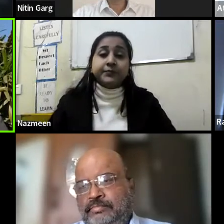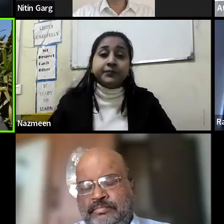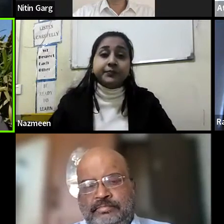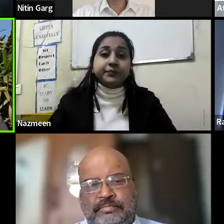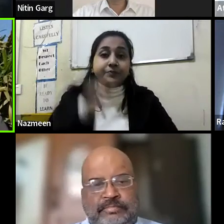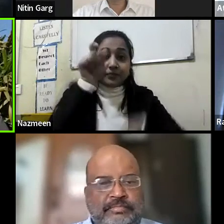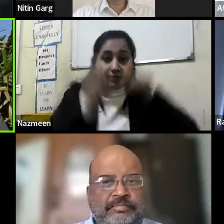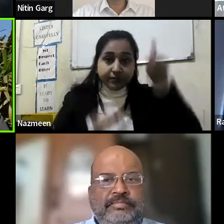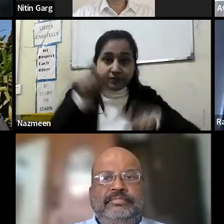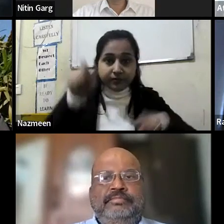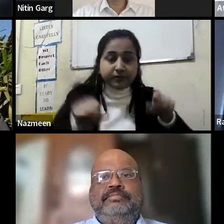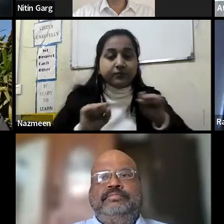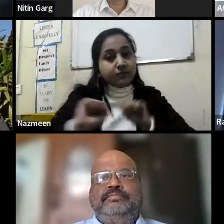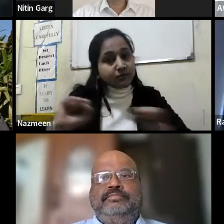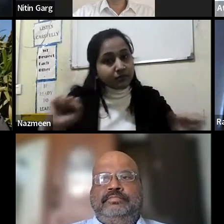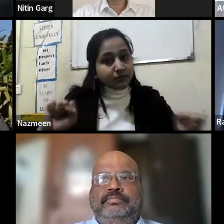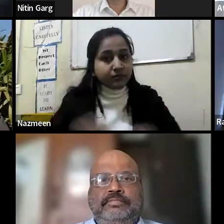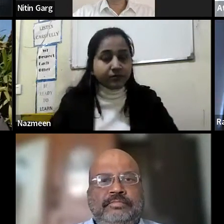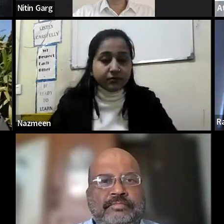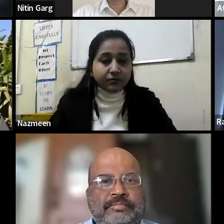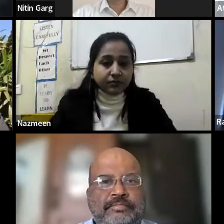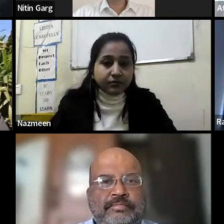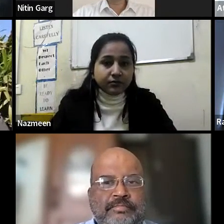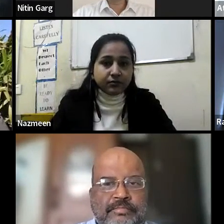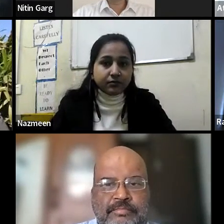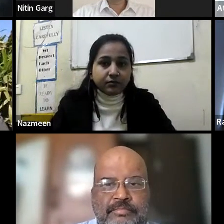people them. So,